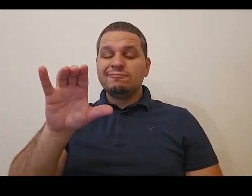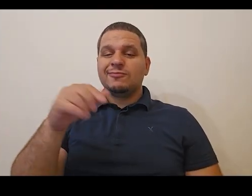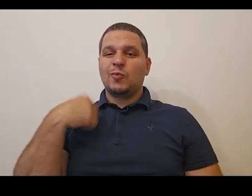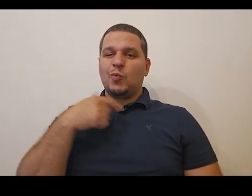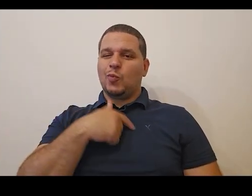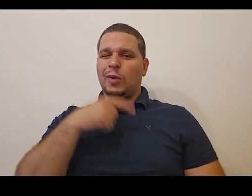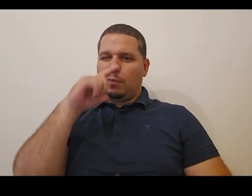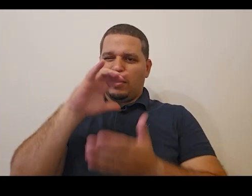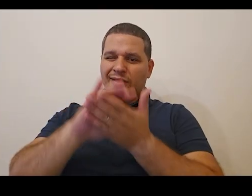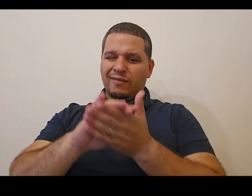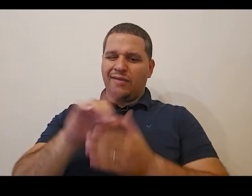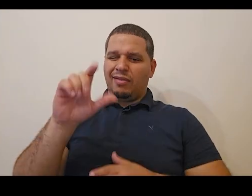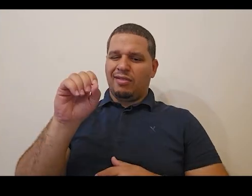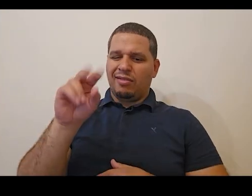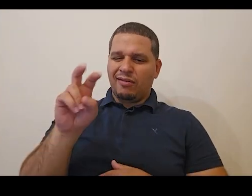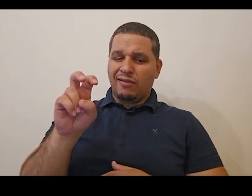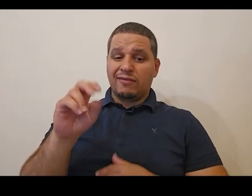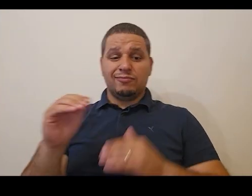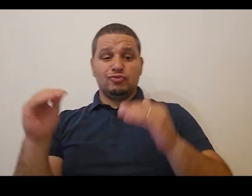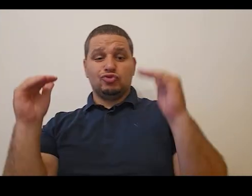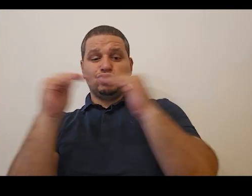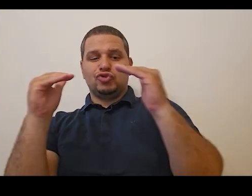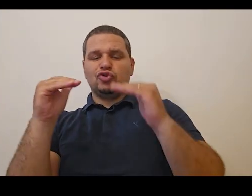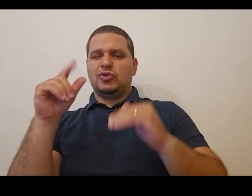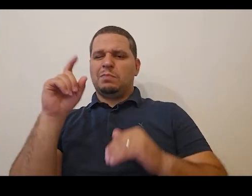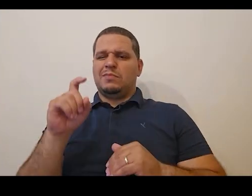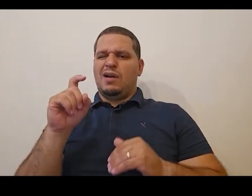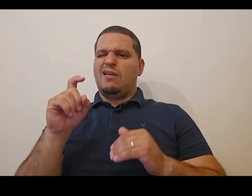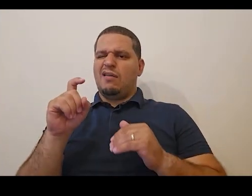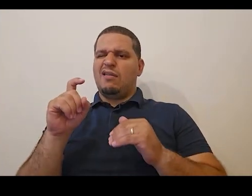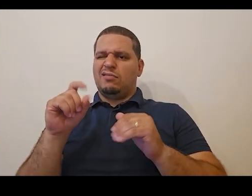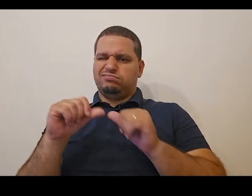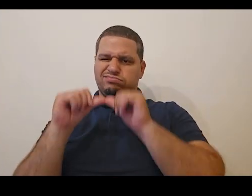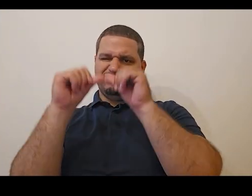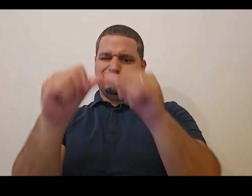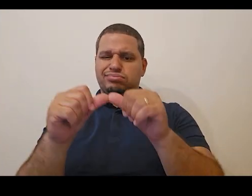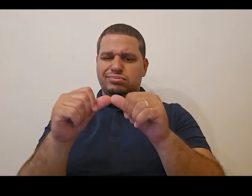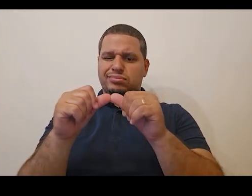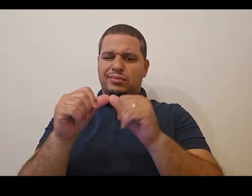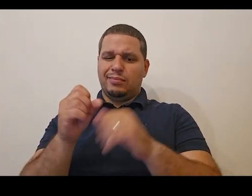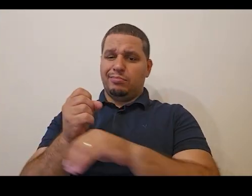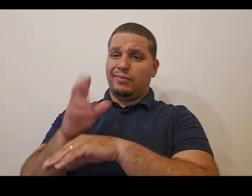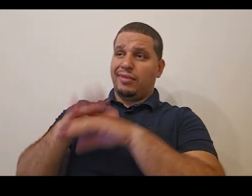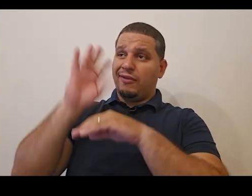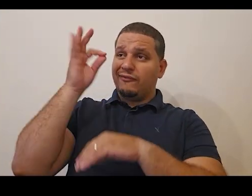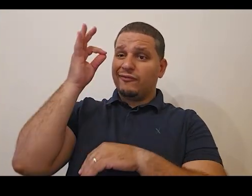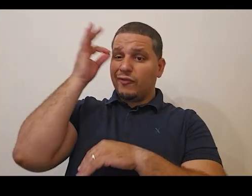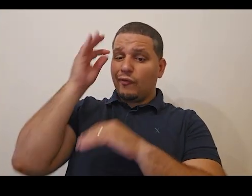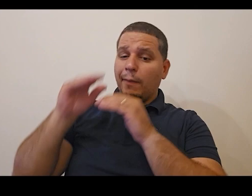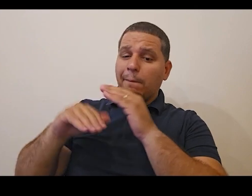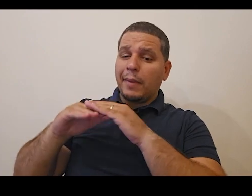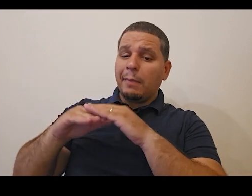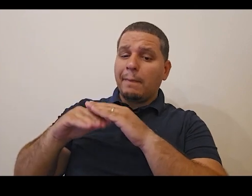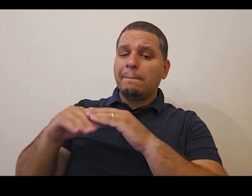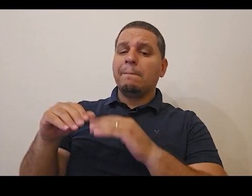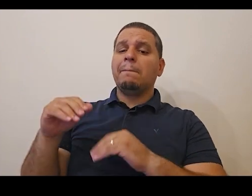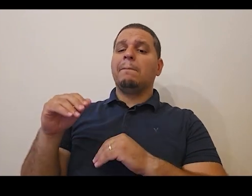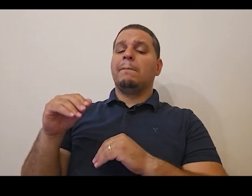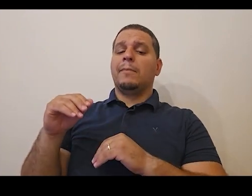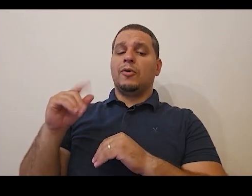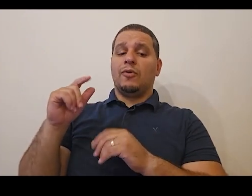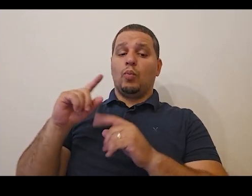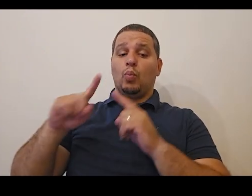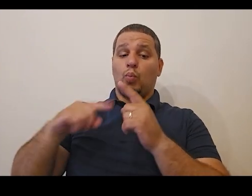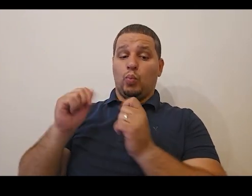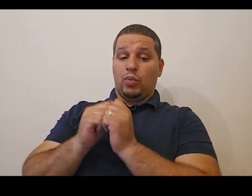we believe love and justice must travel farther than federal minimums, and the disability protections under the